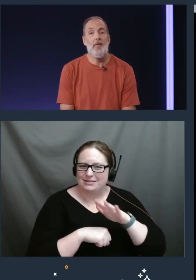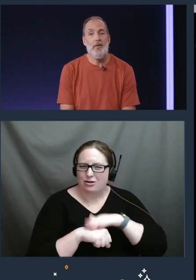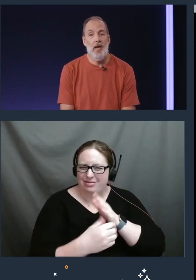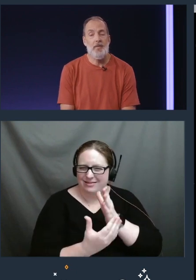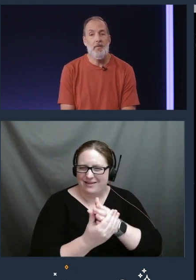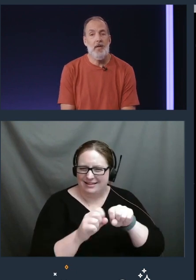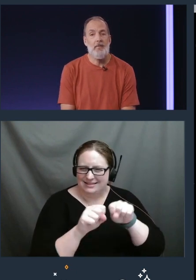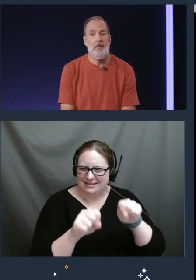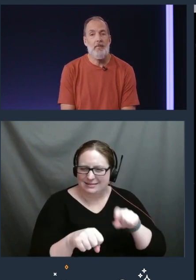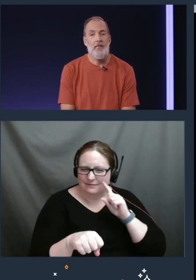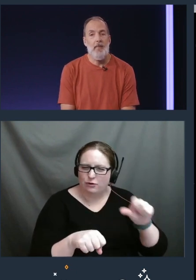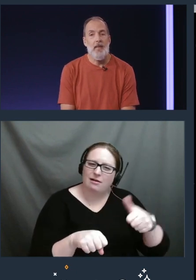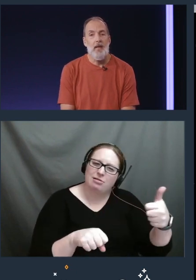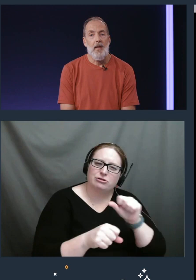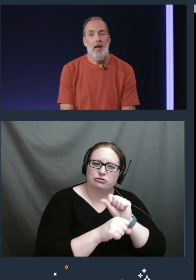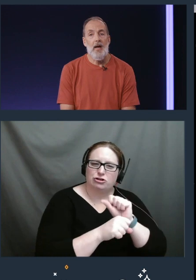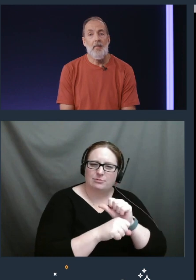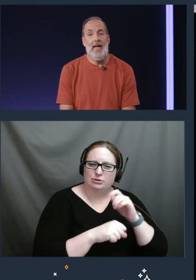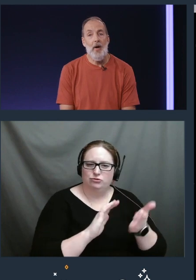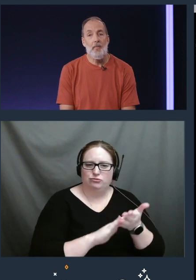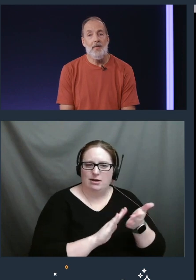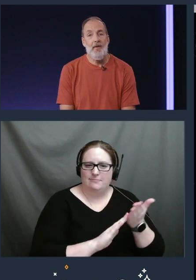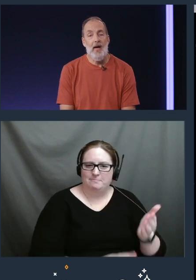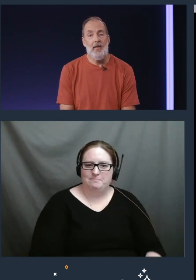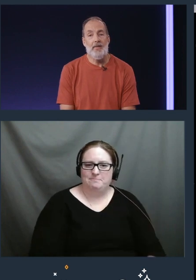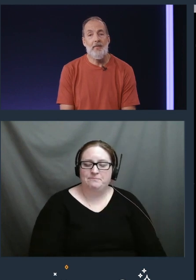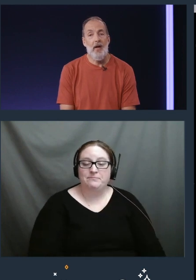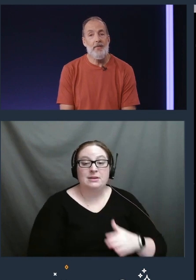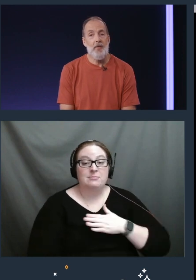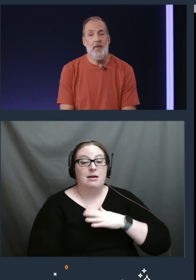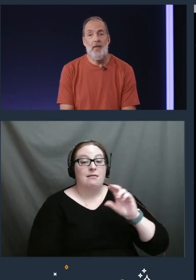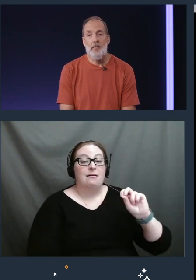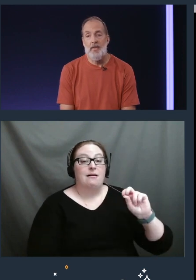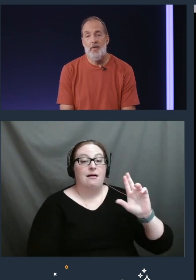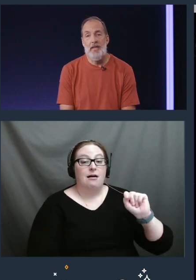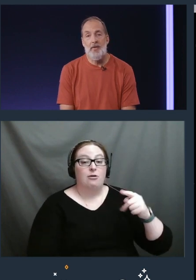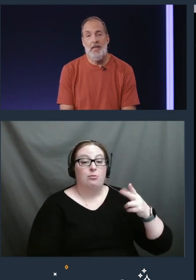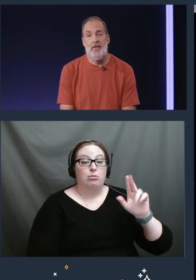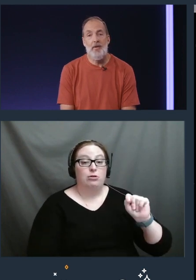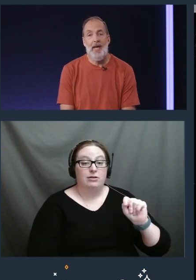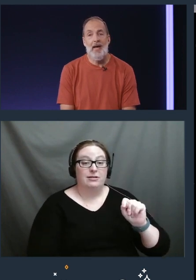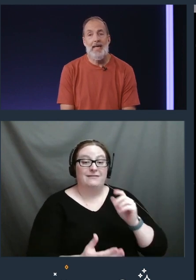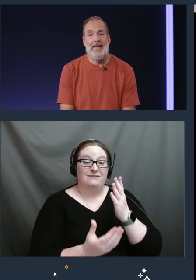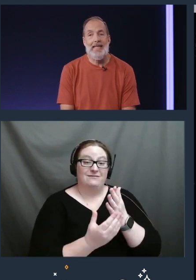for other jobs to run. My output files have also been written to